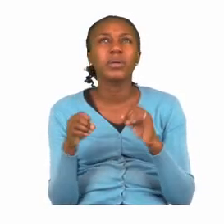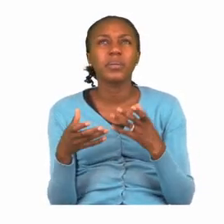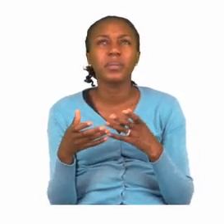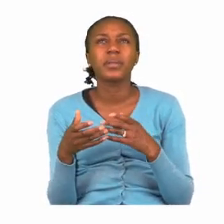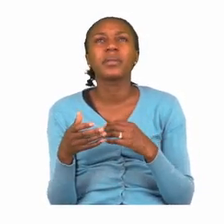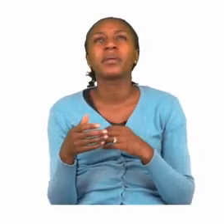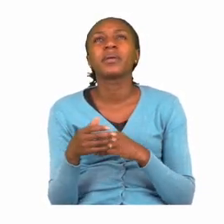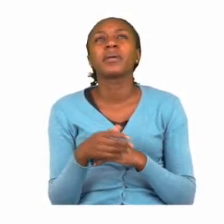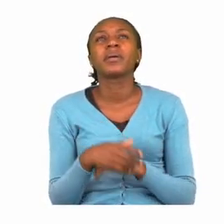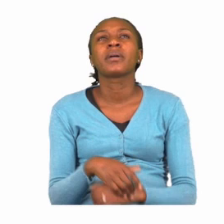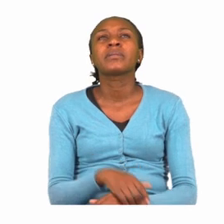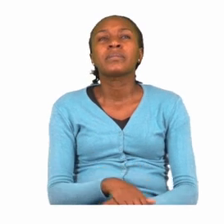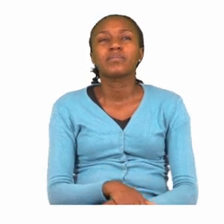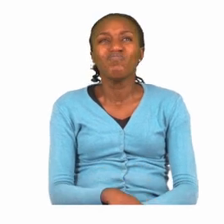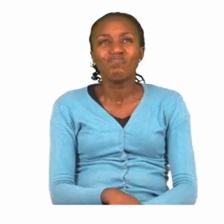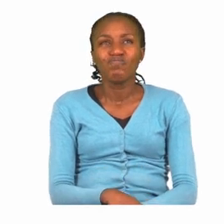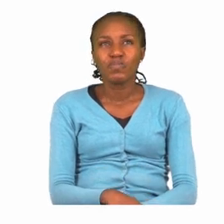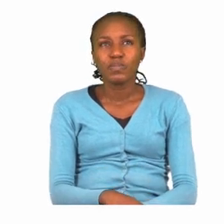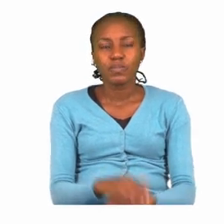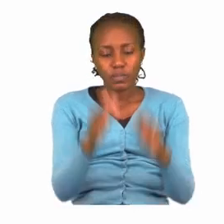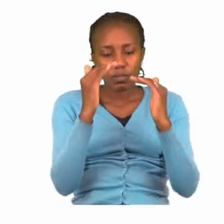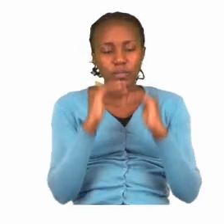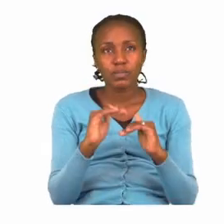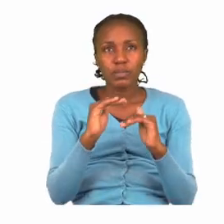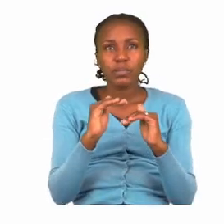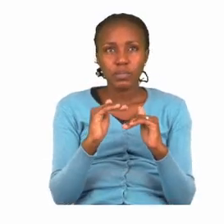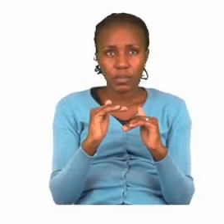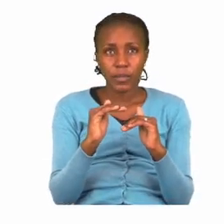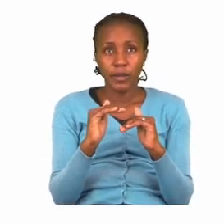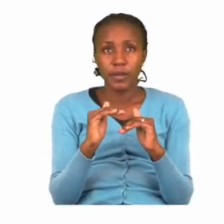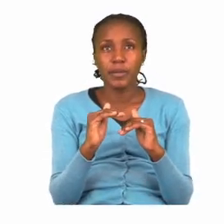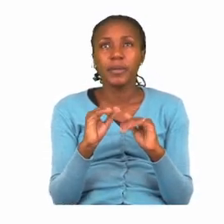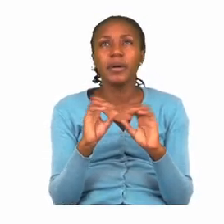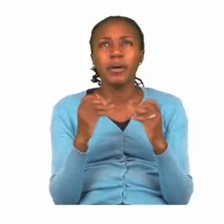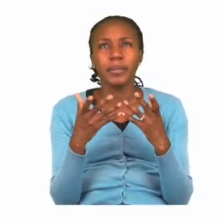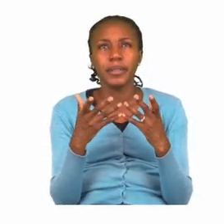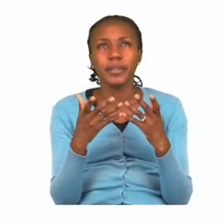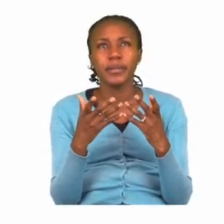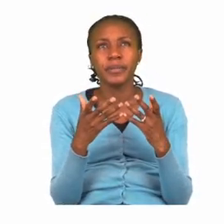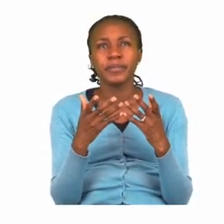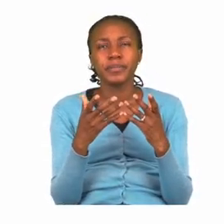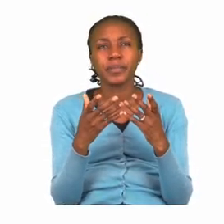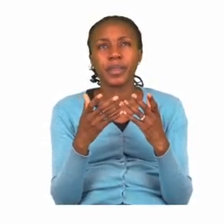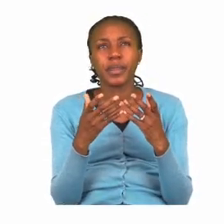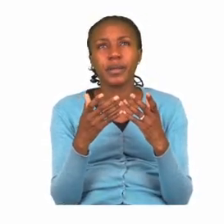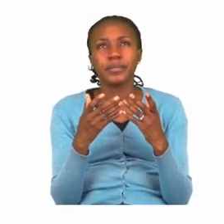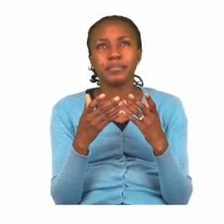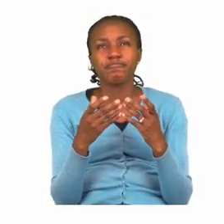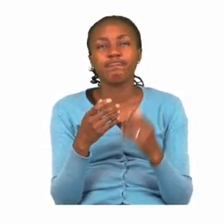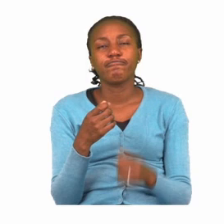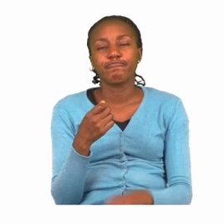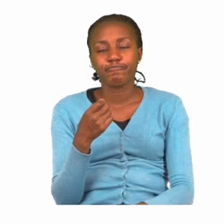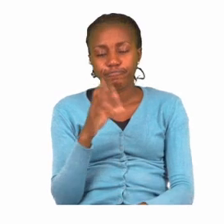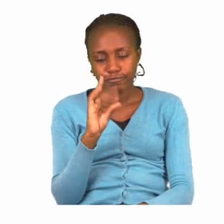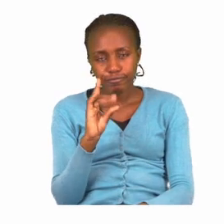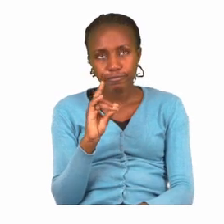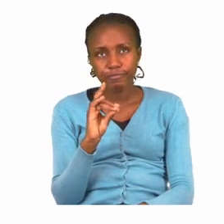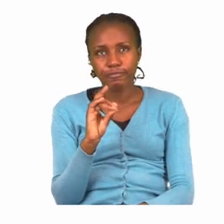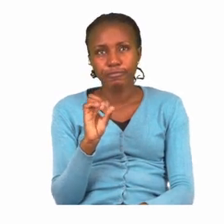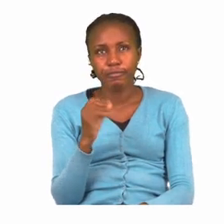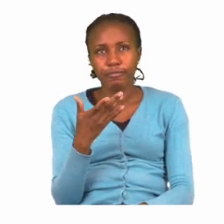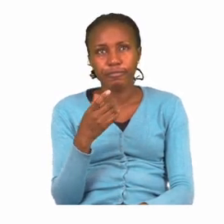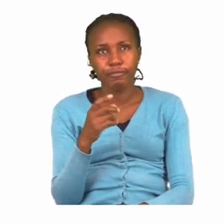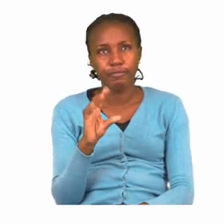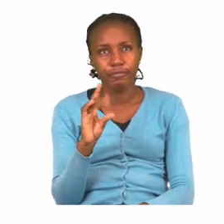at the questions. Number 1, how many of each? So, how